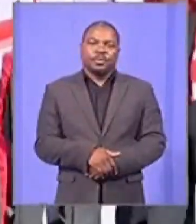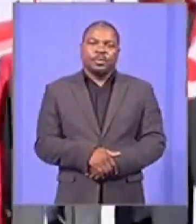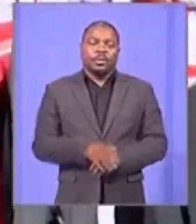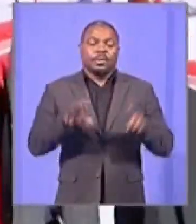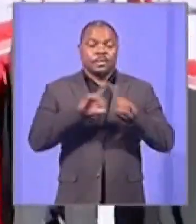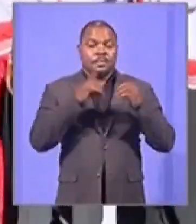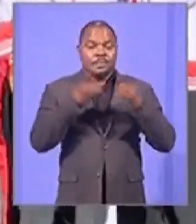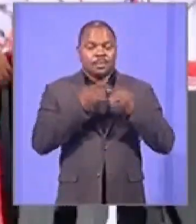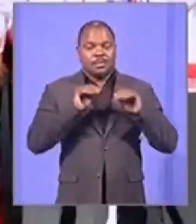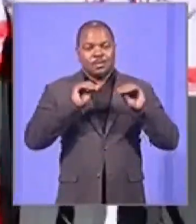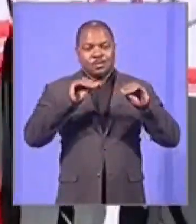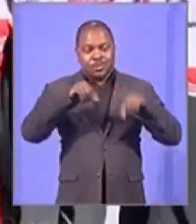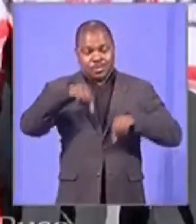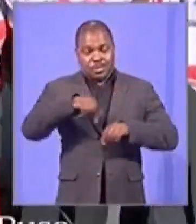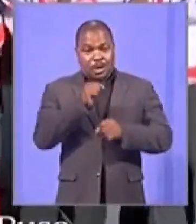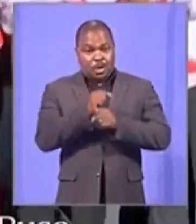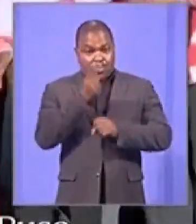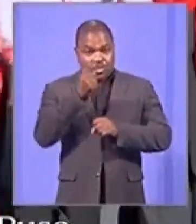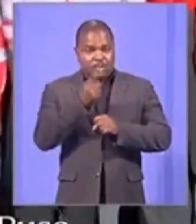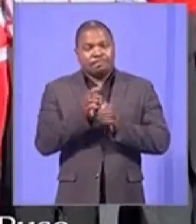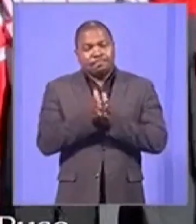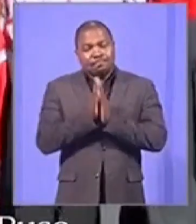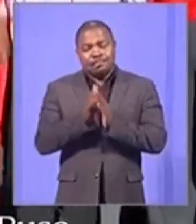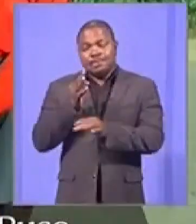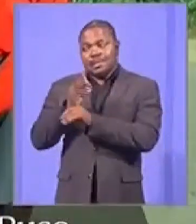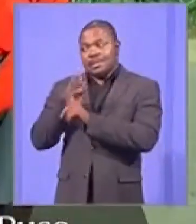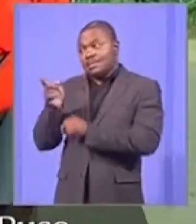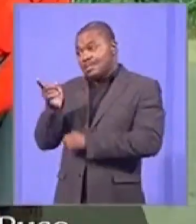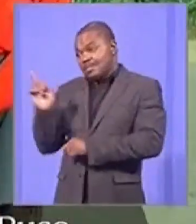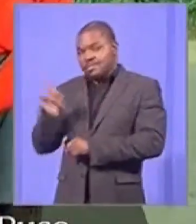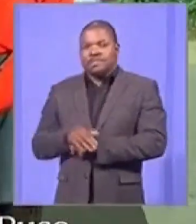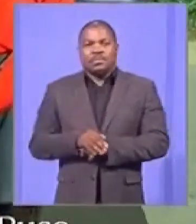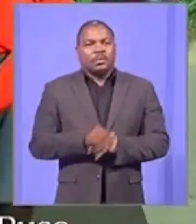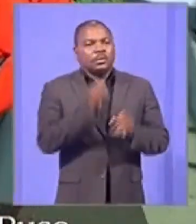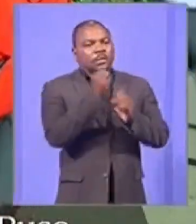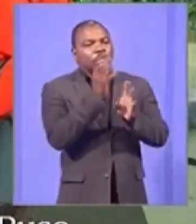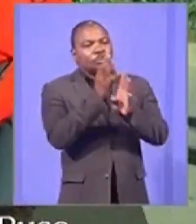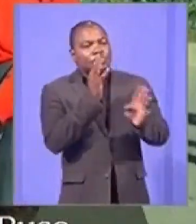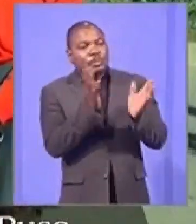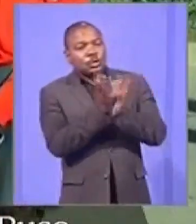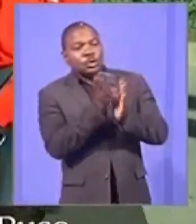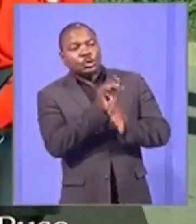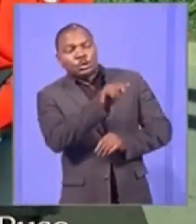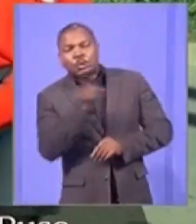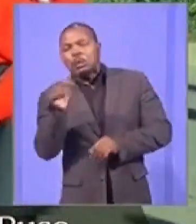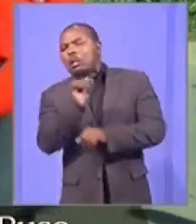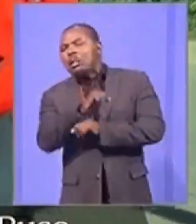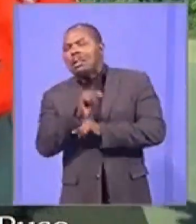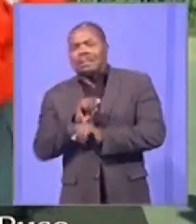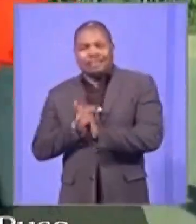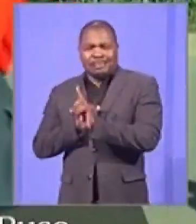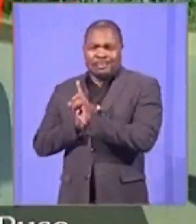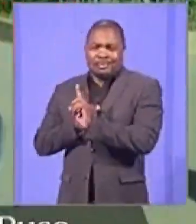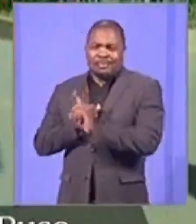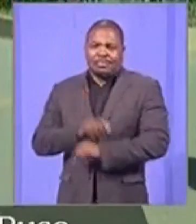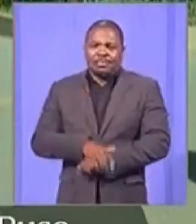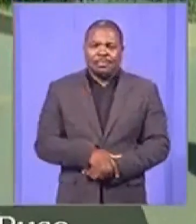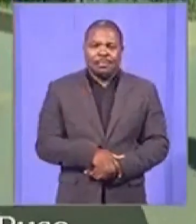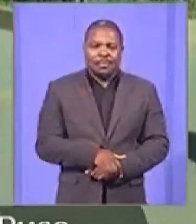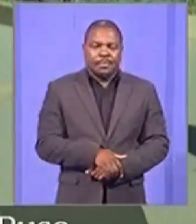Lefapha la Thuto mo Gauteng le ikuela go batsadi gore ba se ka ba tlhaetsa matlho dikolo tsa